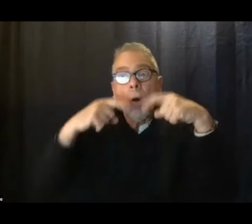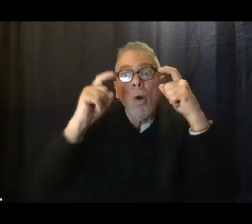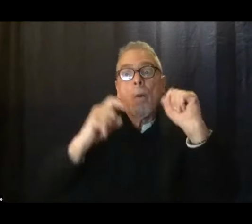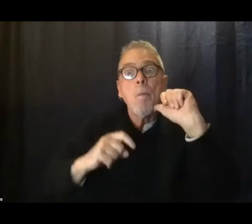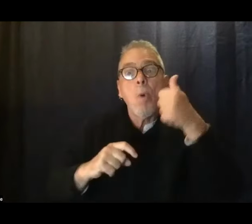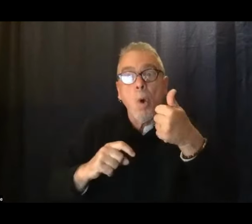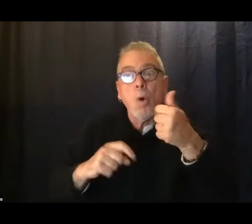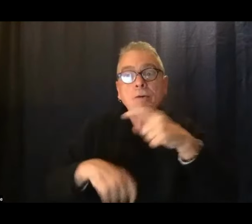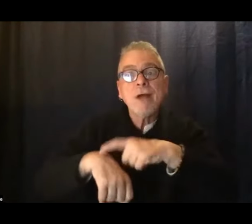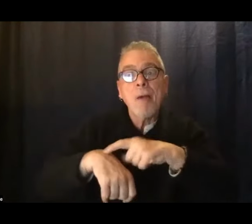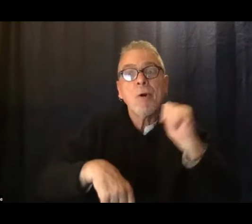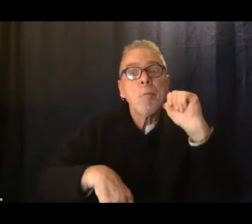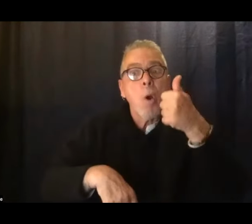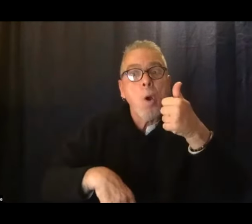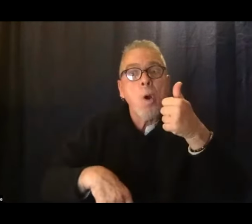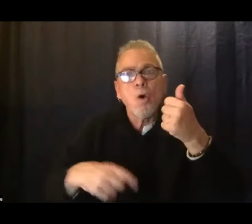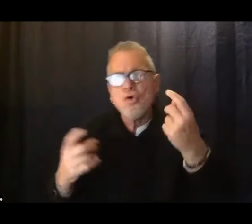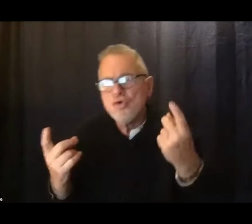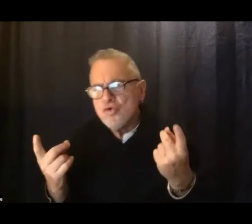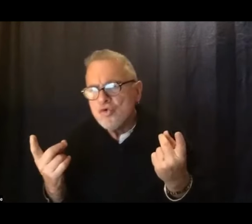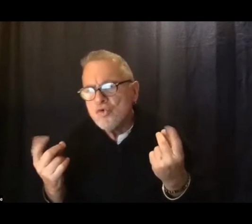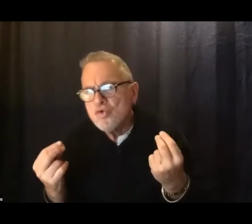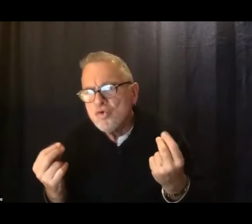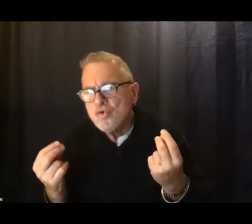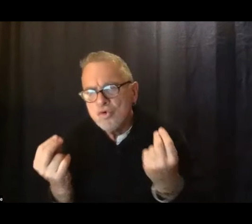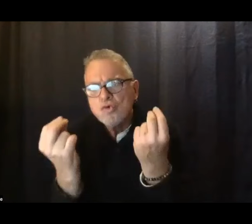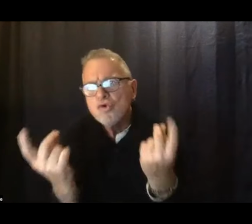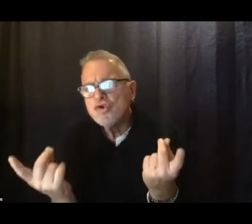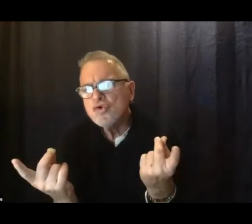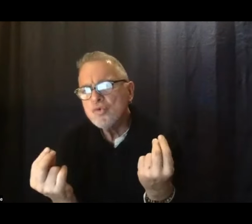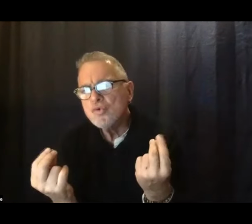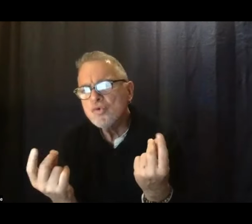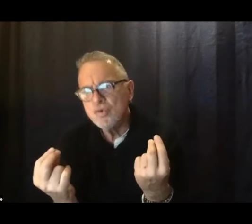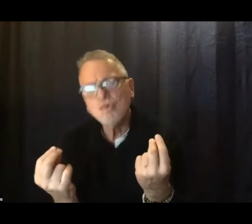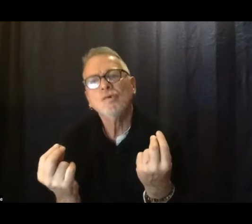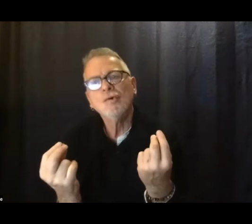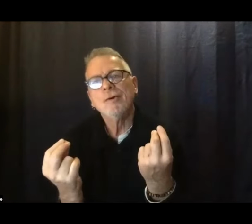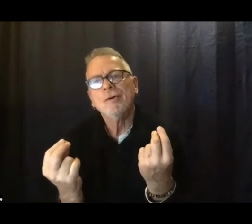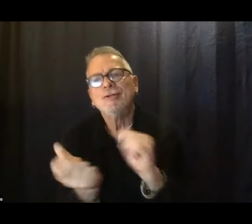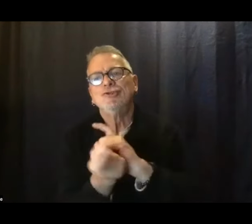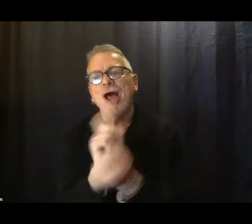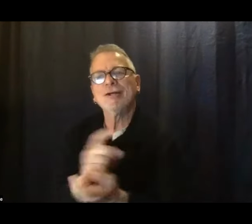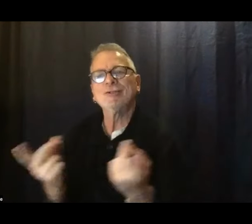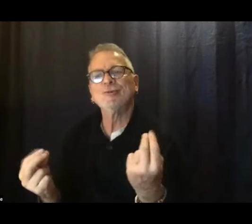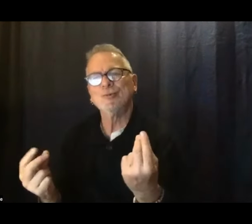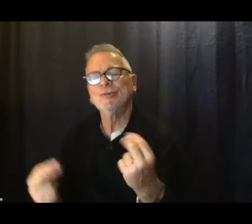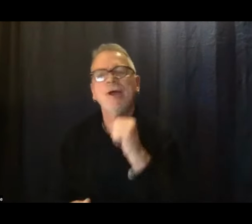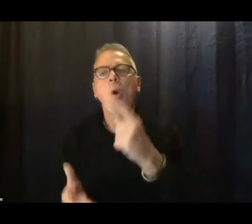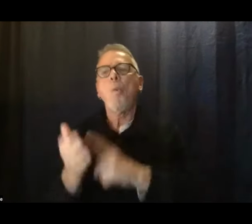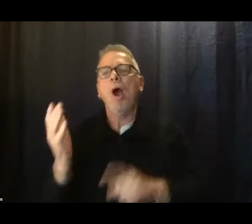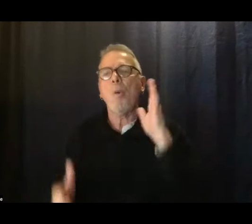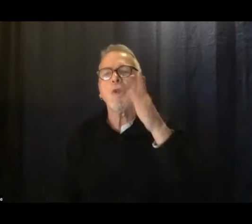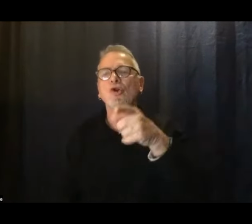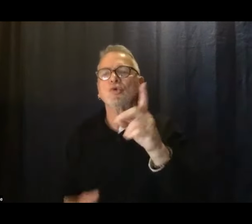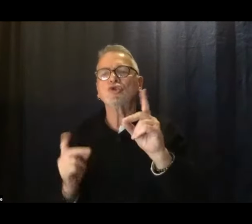to them? They drop down. Tomorrow, topicalized, right? What are you gonna do? Notice how